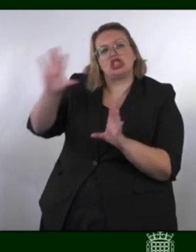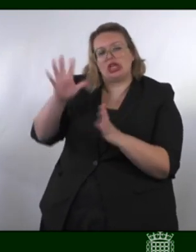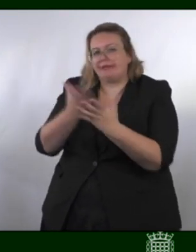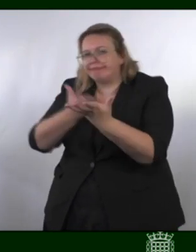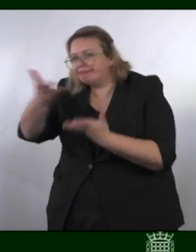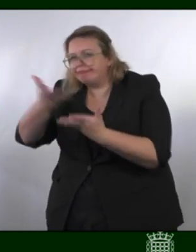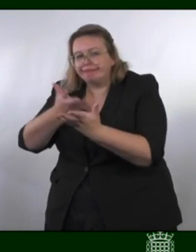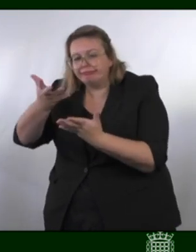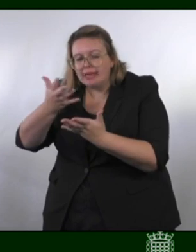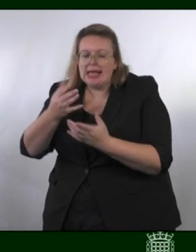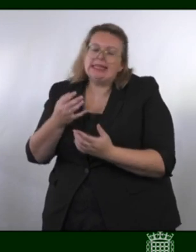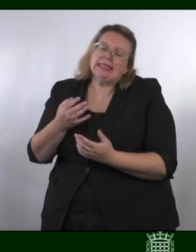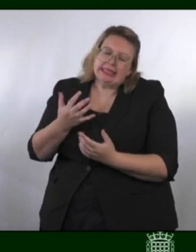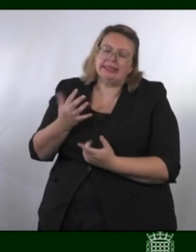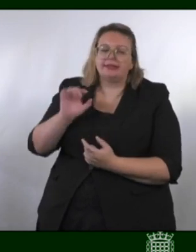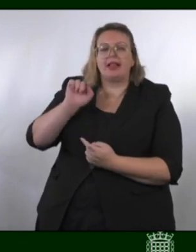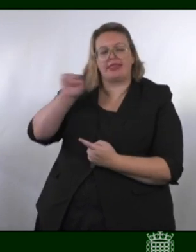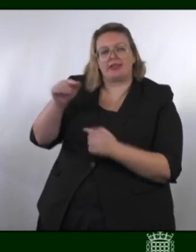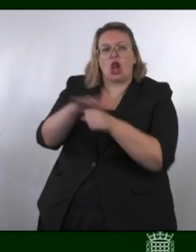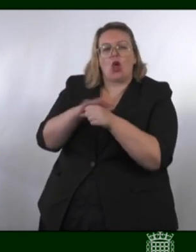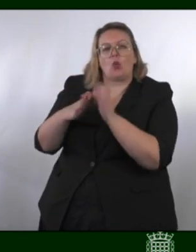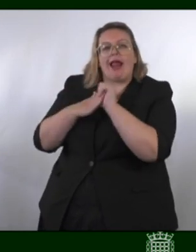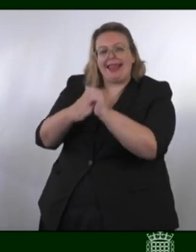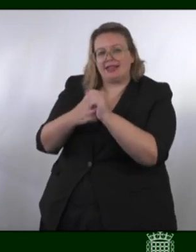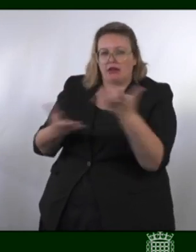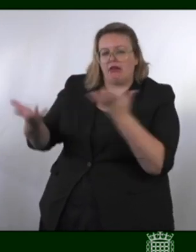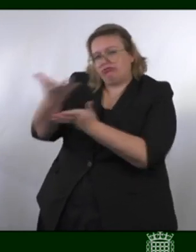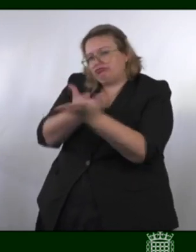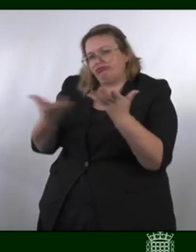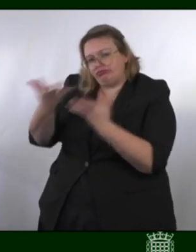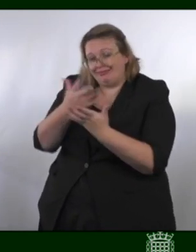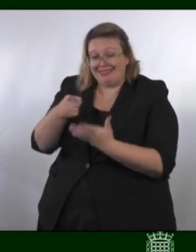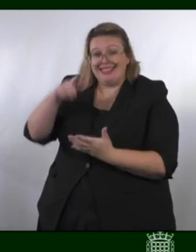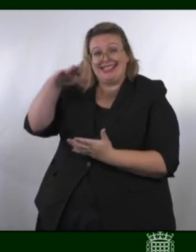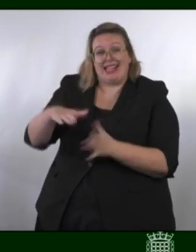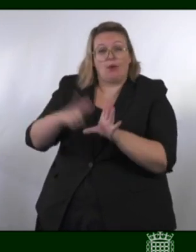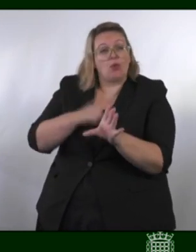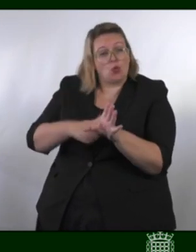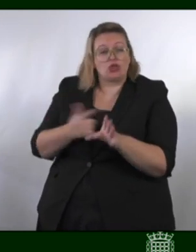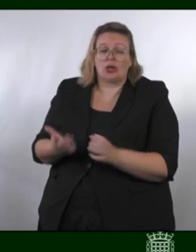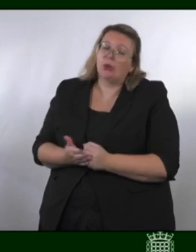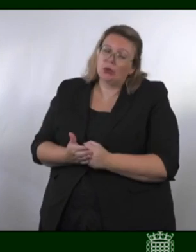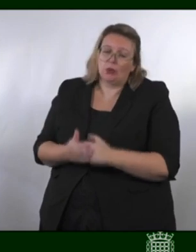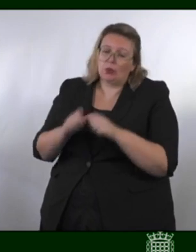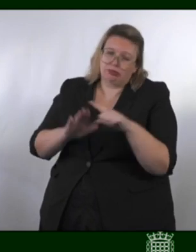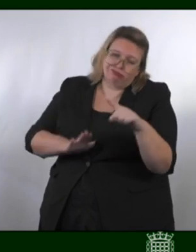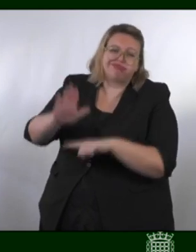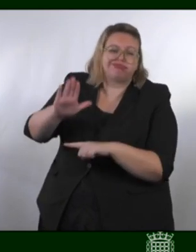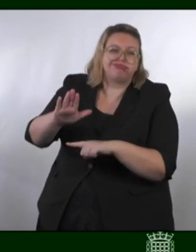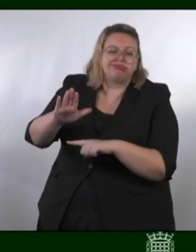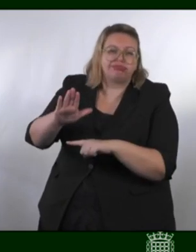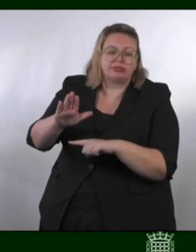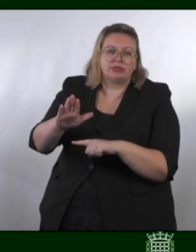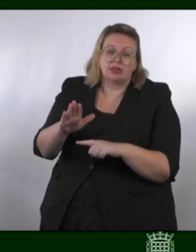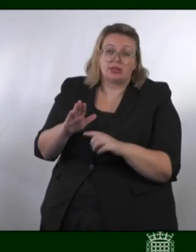Yorkshire remains serious. There have been more cases in South Yorkshire so far in October, over 12,000, than in